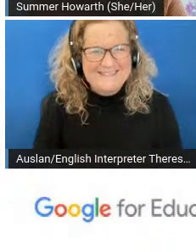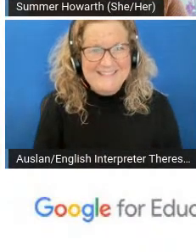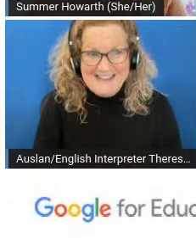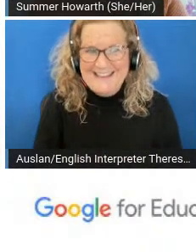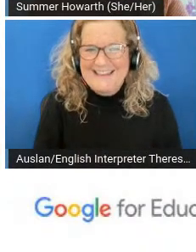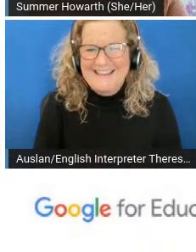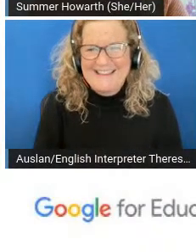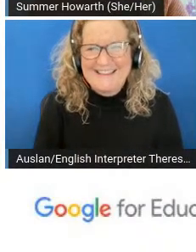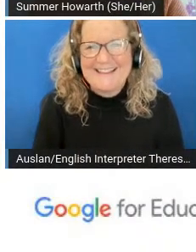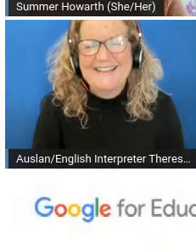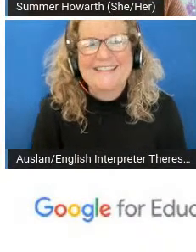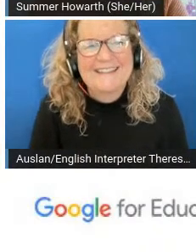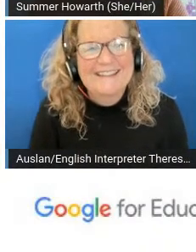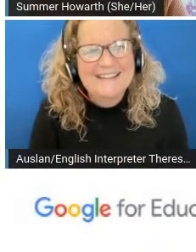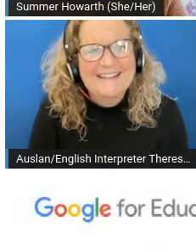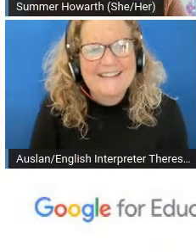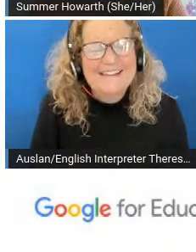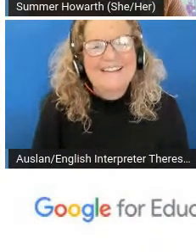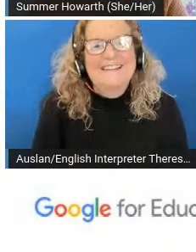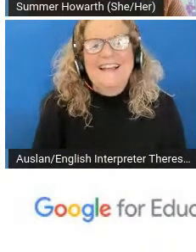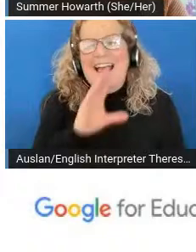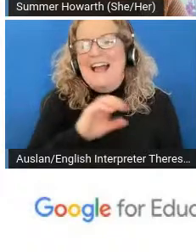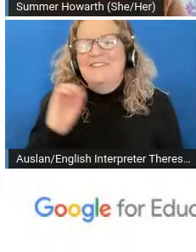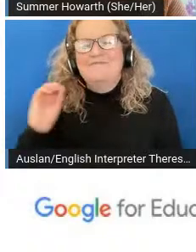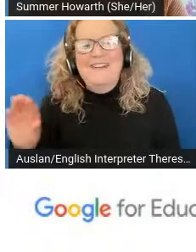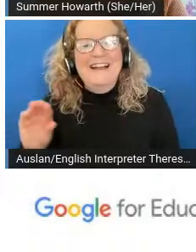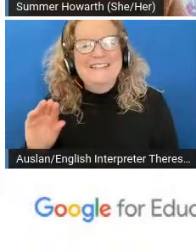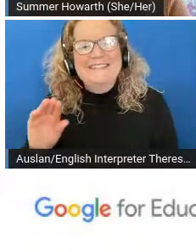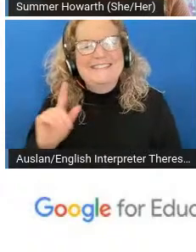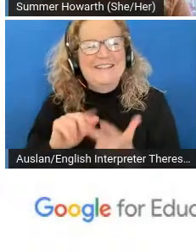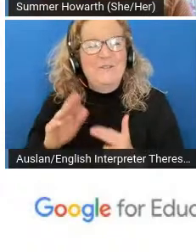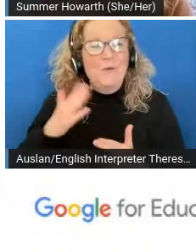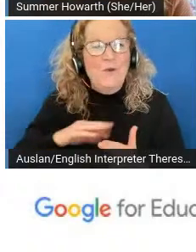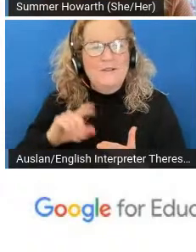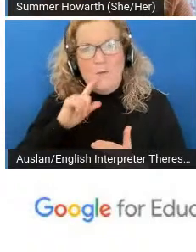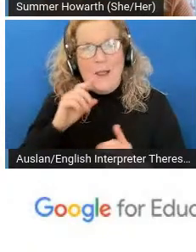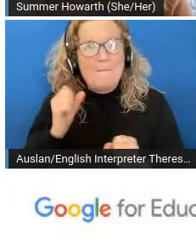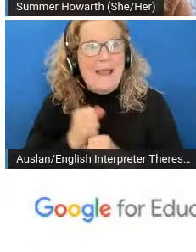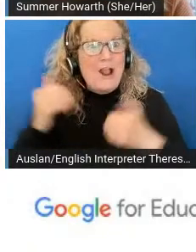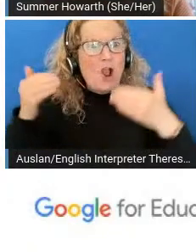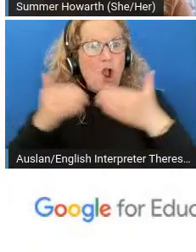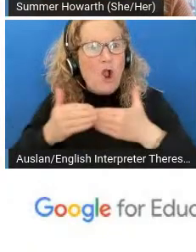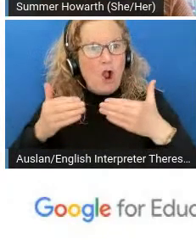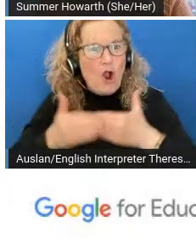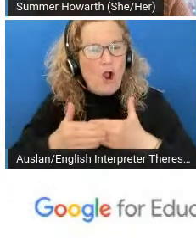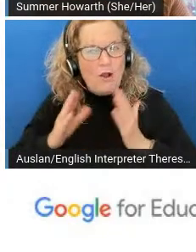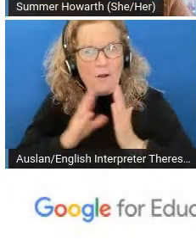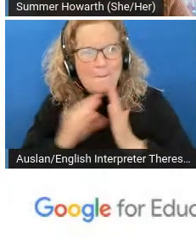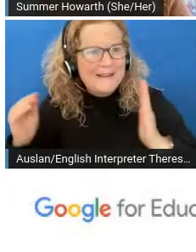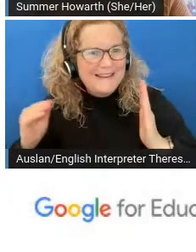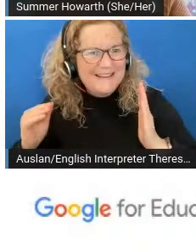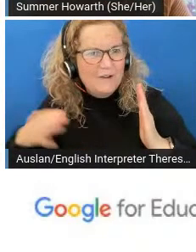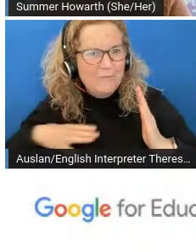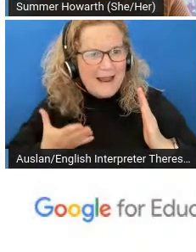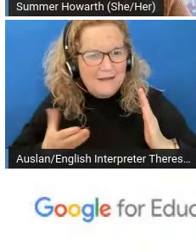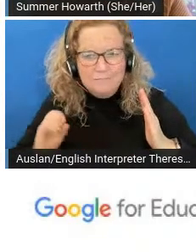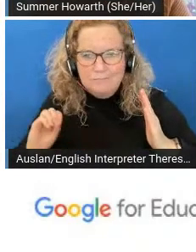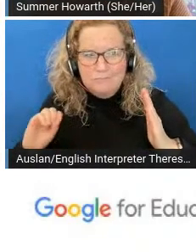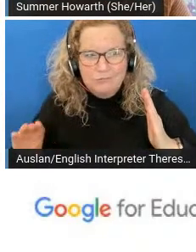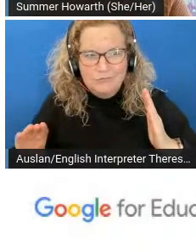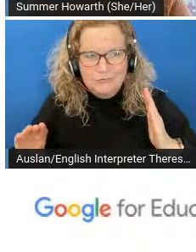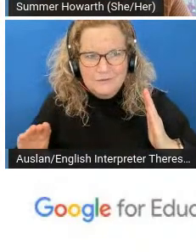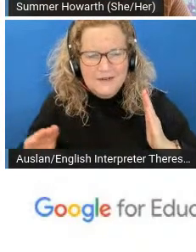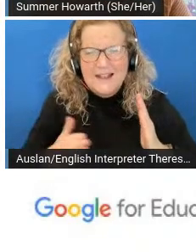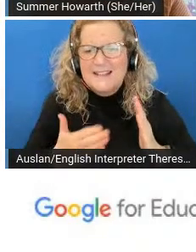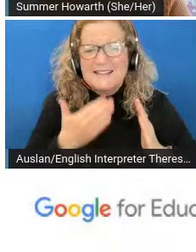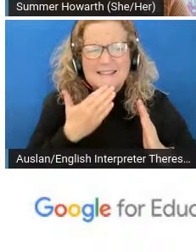just I've pasted that in if you want, and it'll make a copy for you of this slide deck. Amazing. That's so cool. So what I